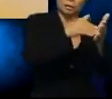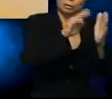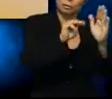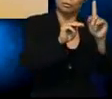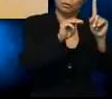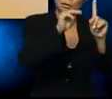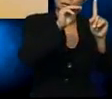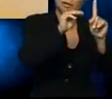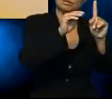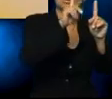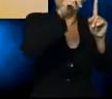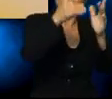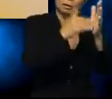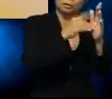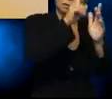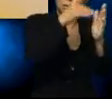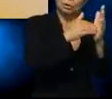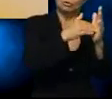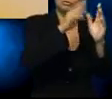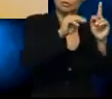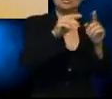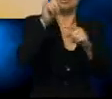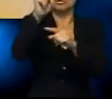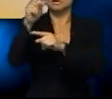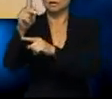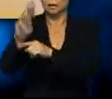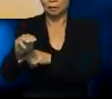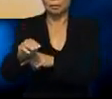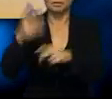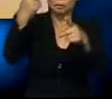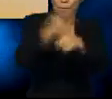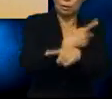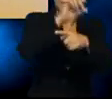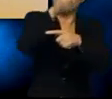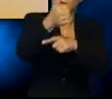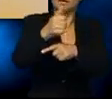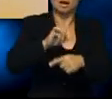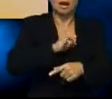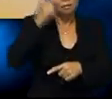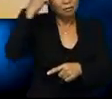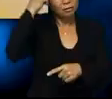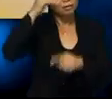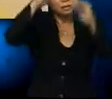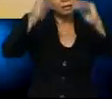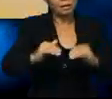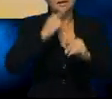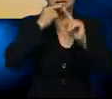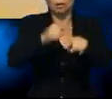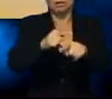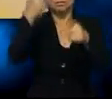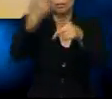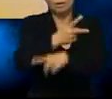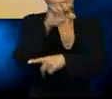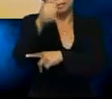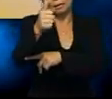know. 1,000 meters equals to 1 kilometer. I know because you kept multiplying by 10. I figured the